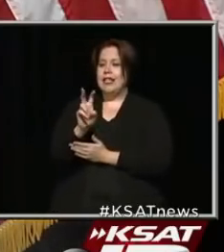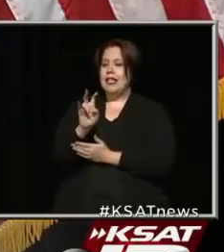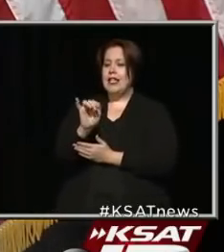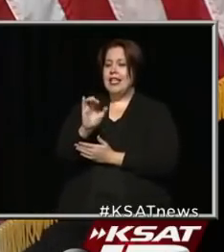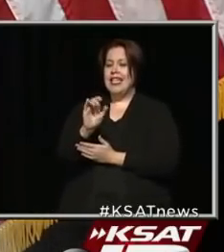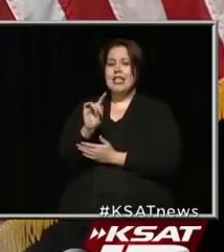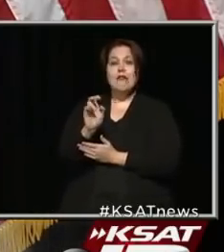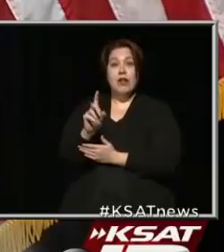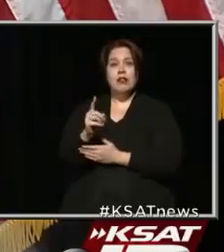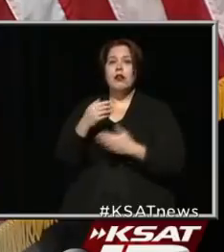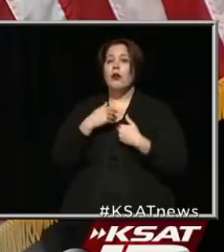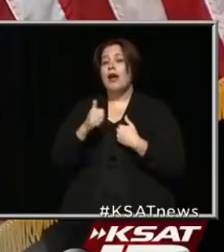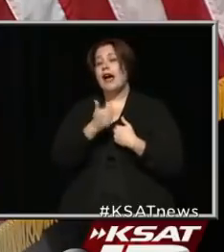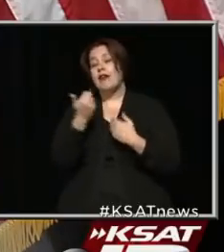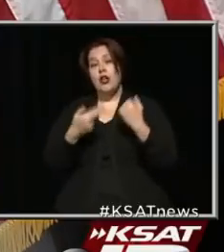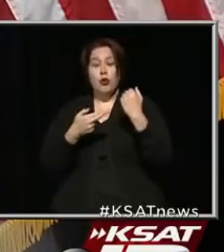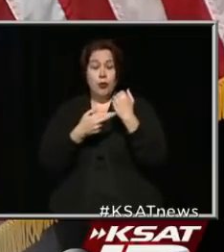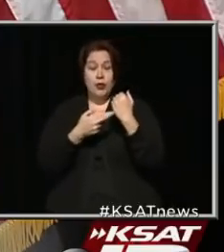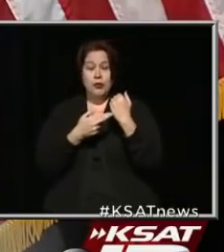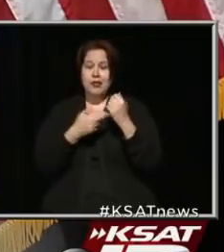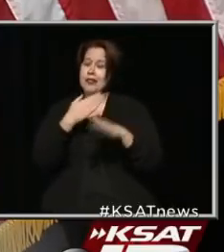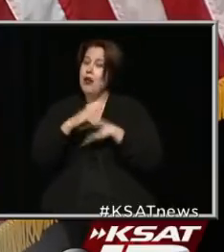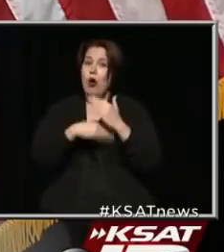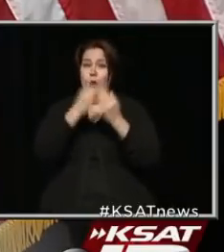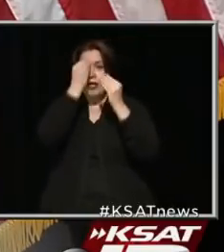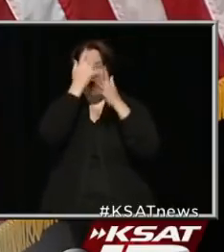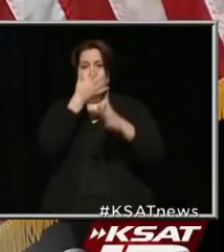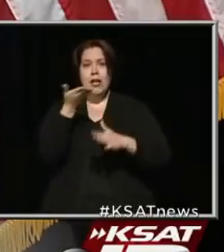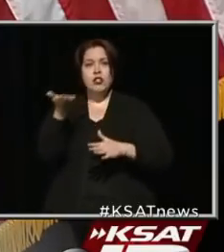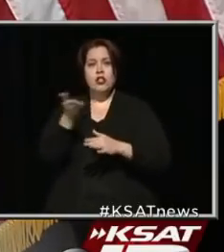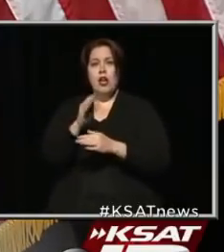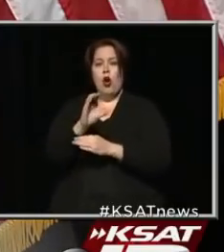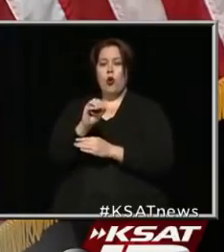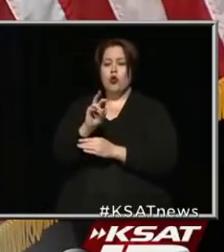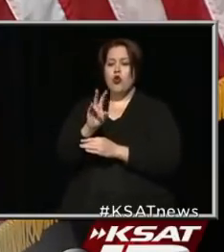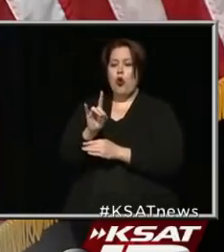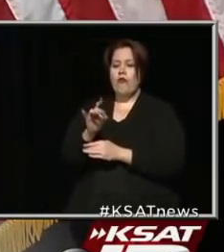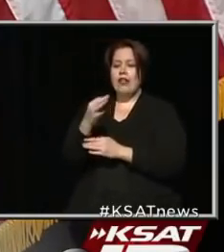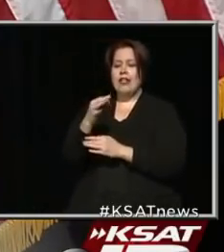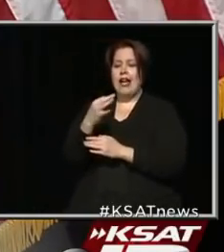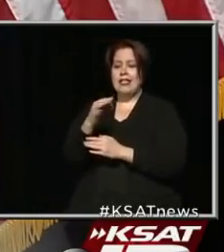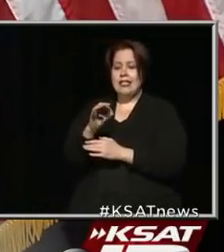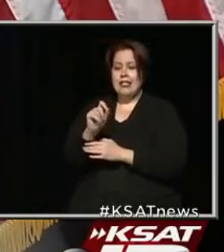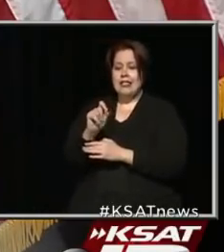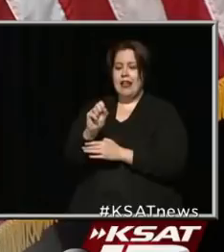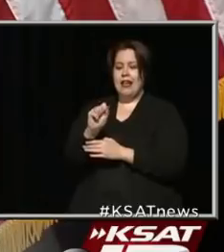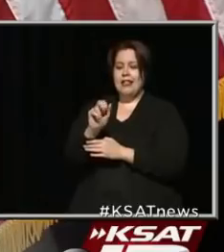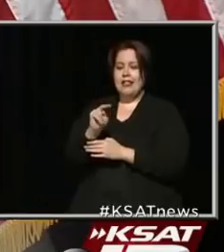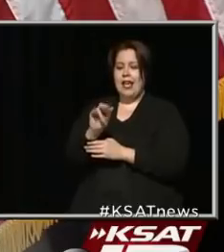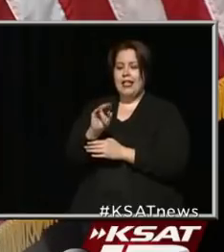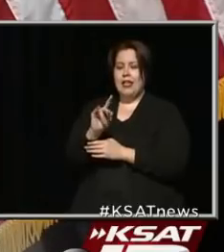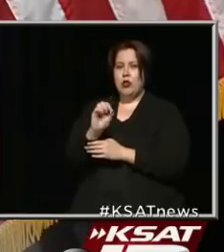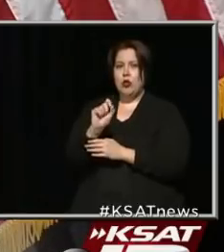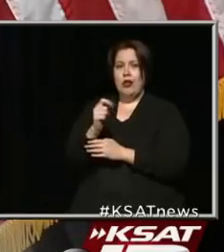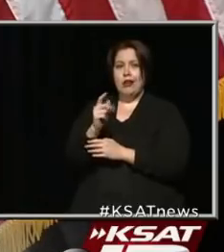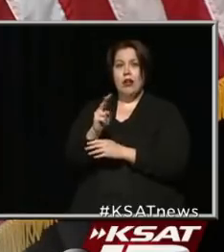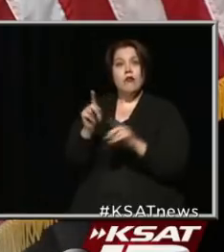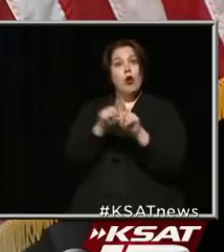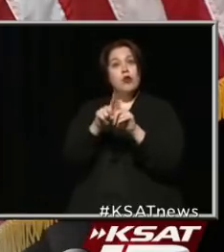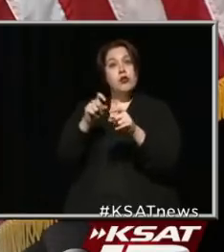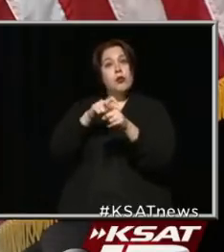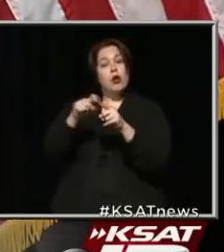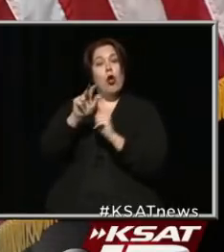resources. Of course, all the information is at COVID19.sanantonio.gov. You can call 311 as well.